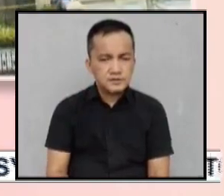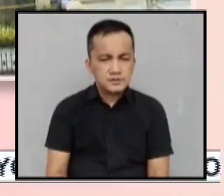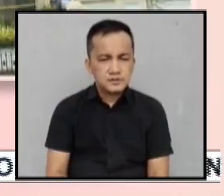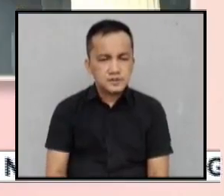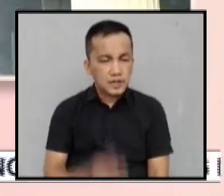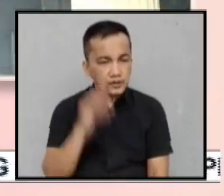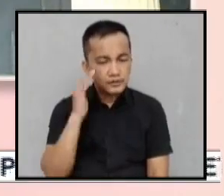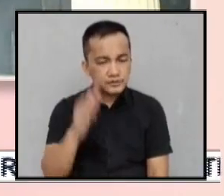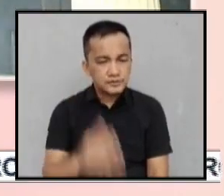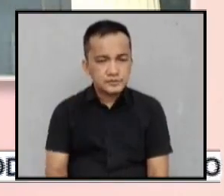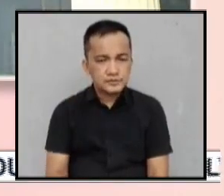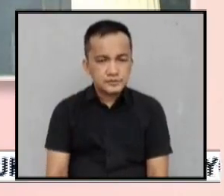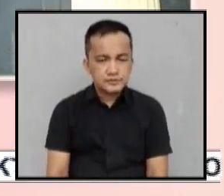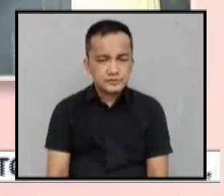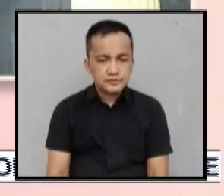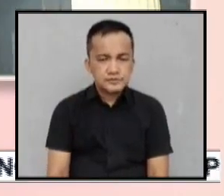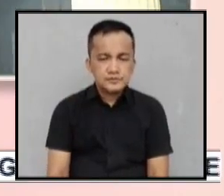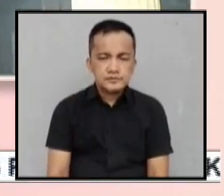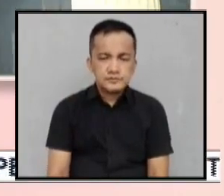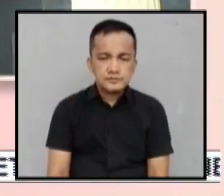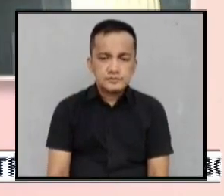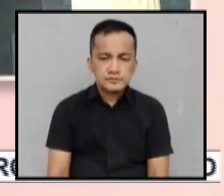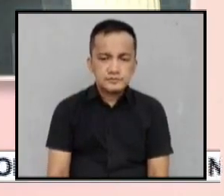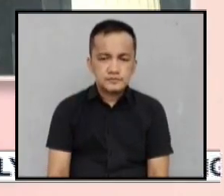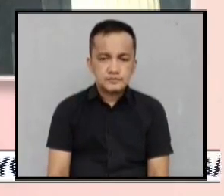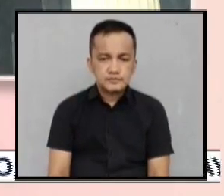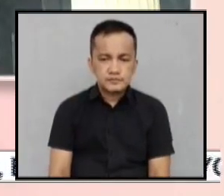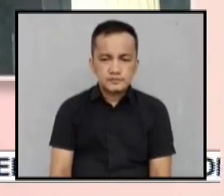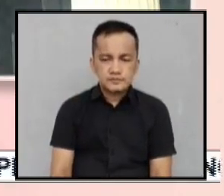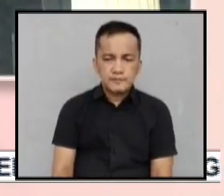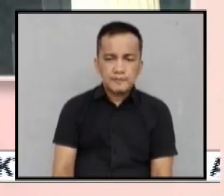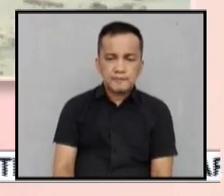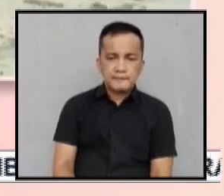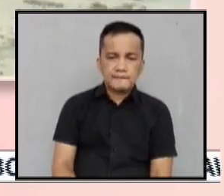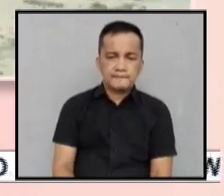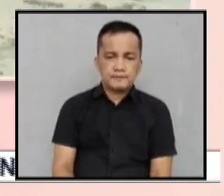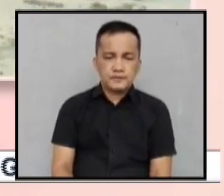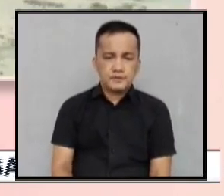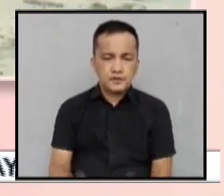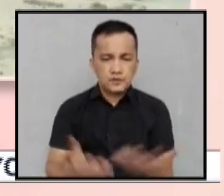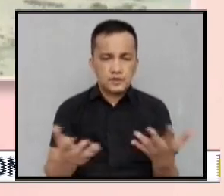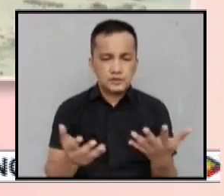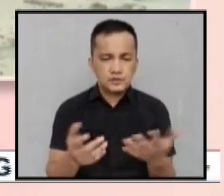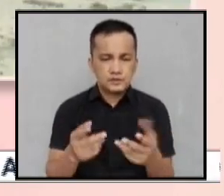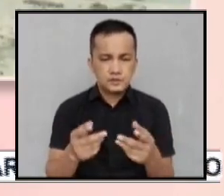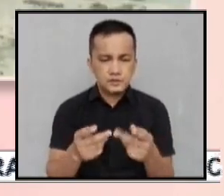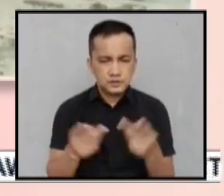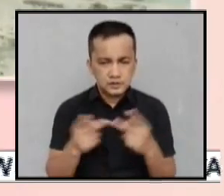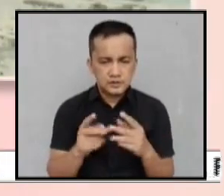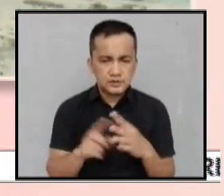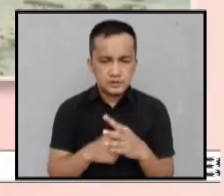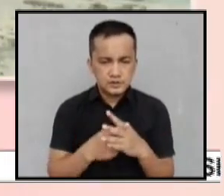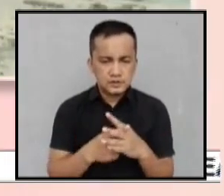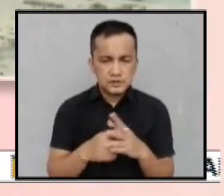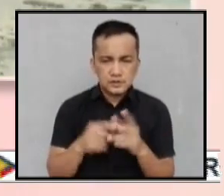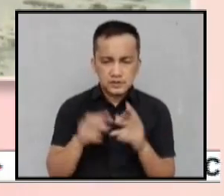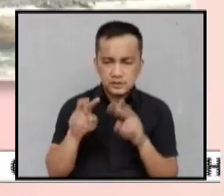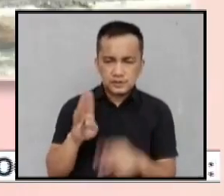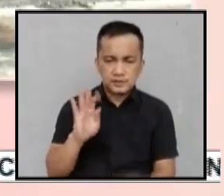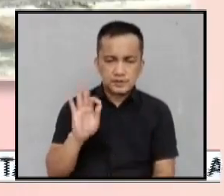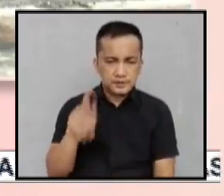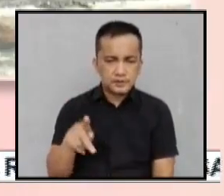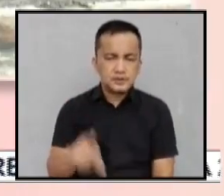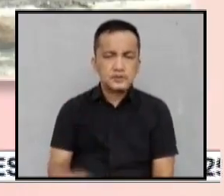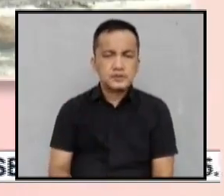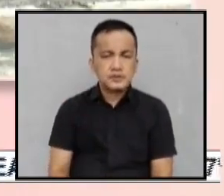Yes, go ahead, sir. Yung area na where it started, yun nakita na ng BFP, no?